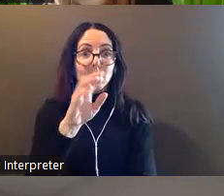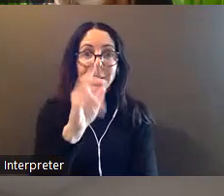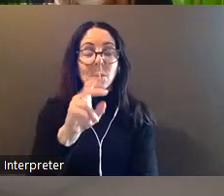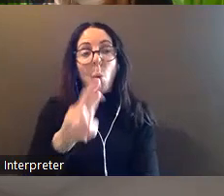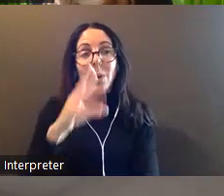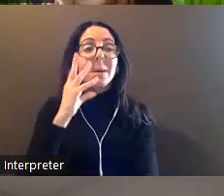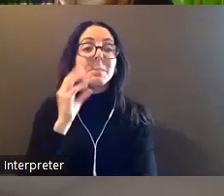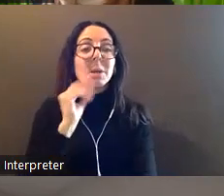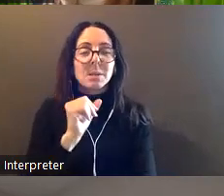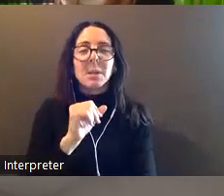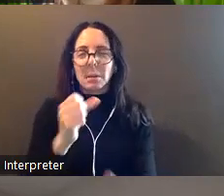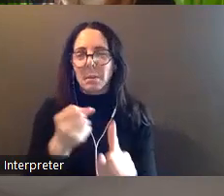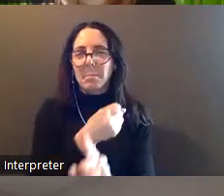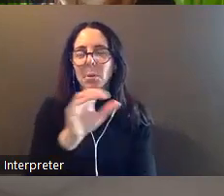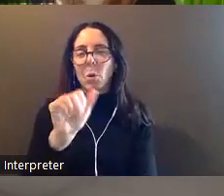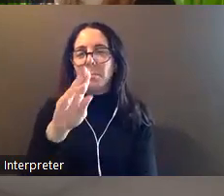experiencing elder abuse.